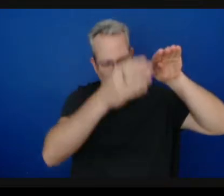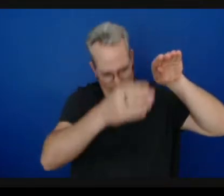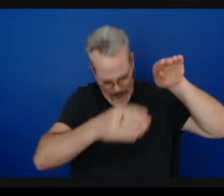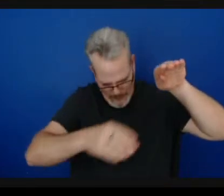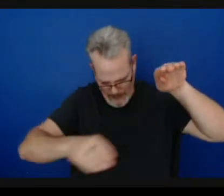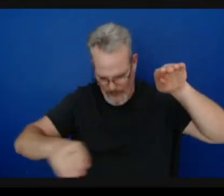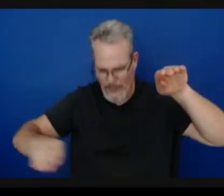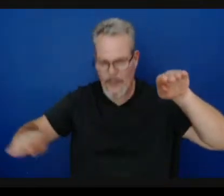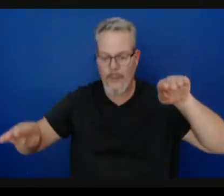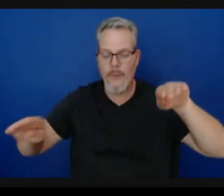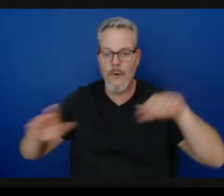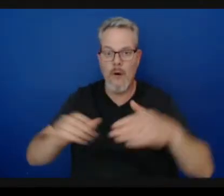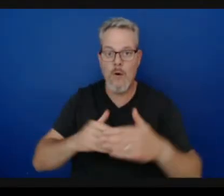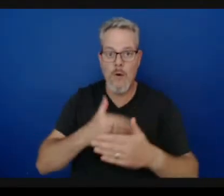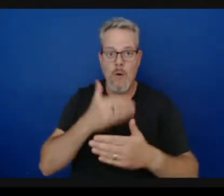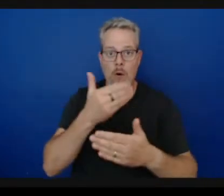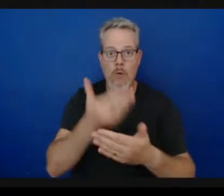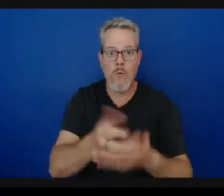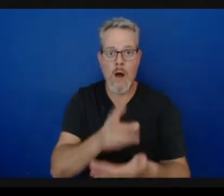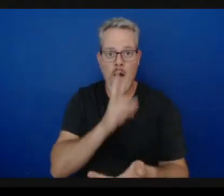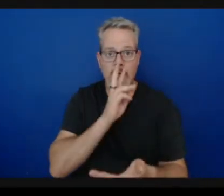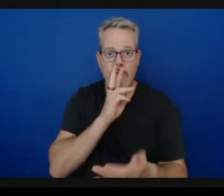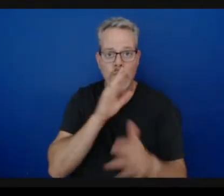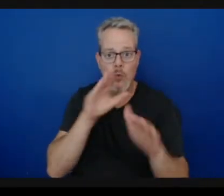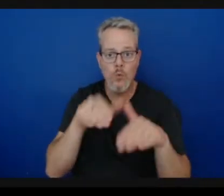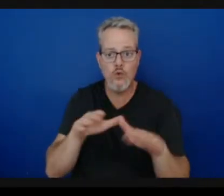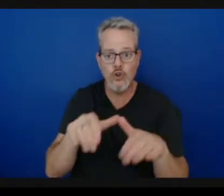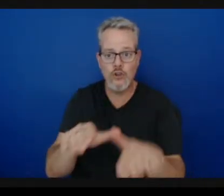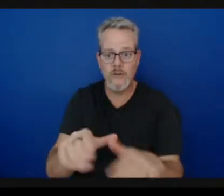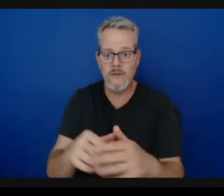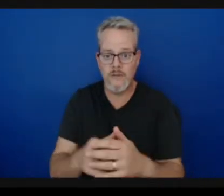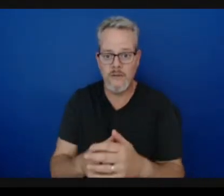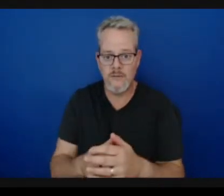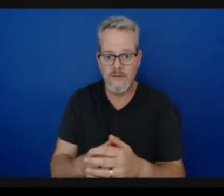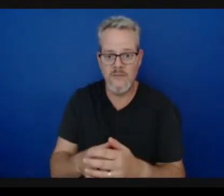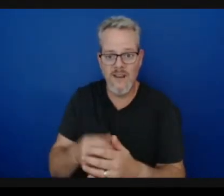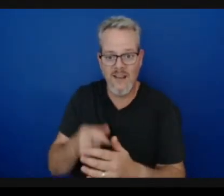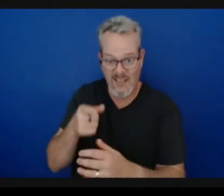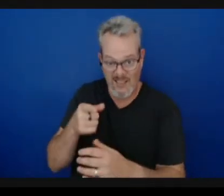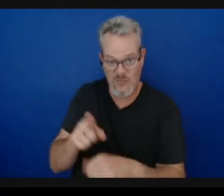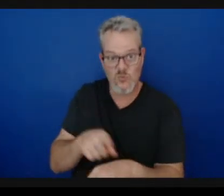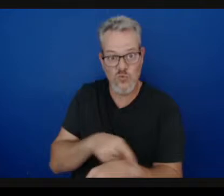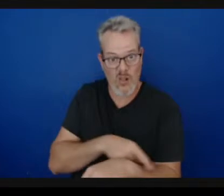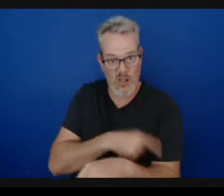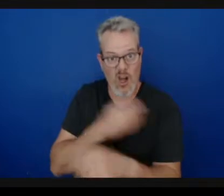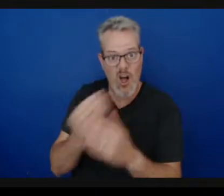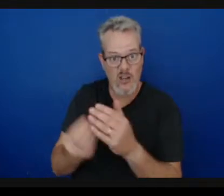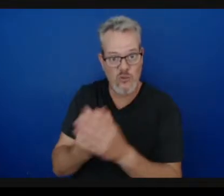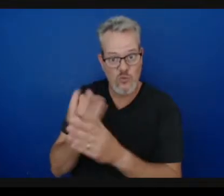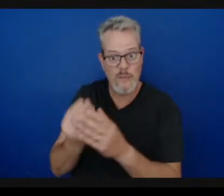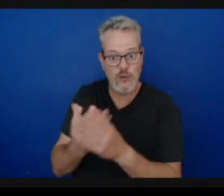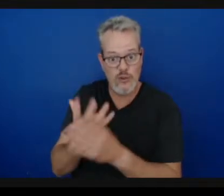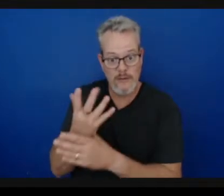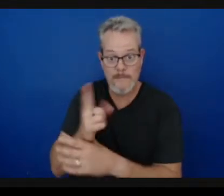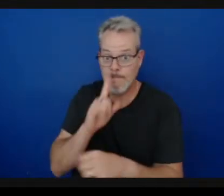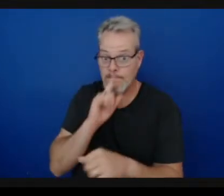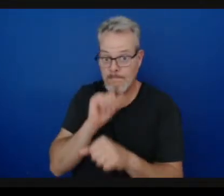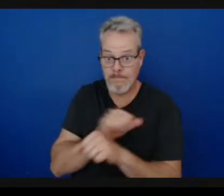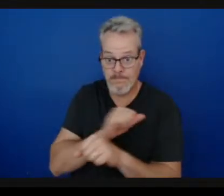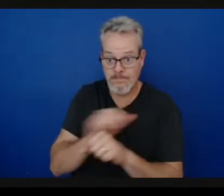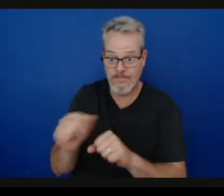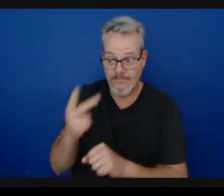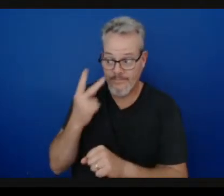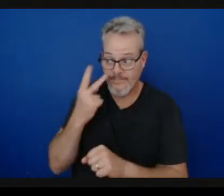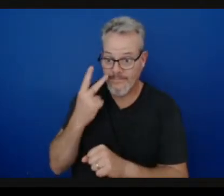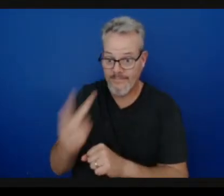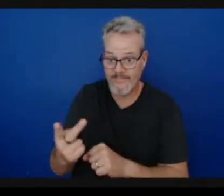Ocean entries. So this was a long eruption, and in fact, we hear it described as if